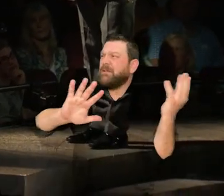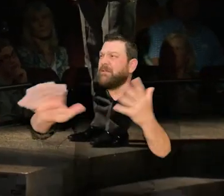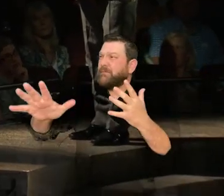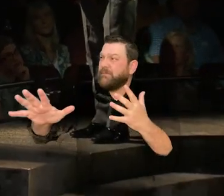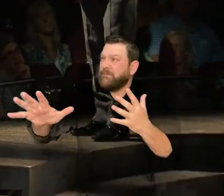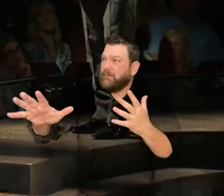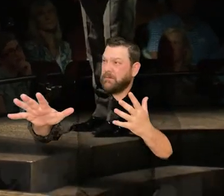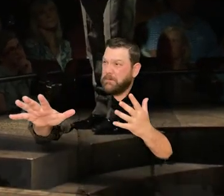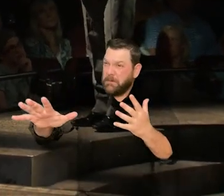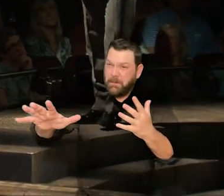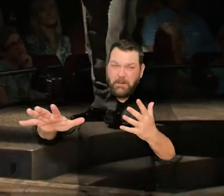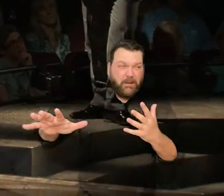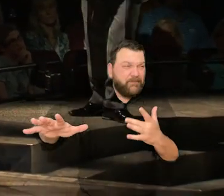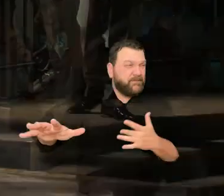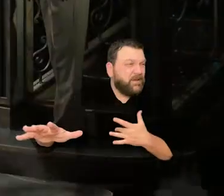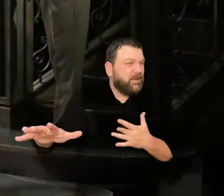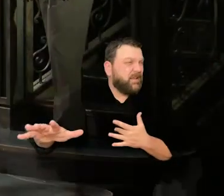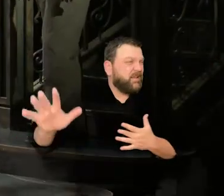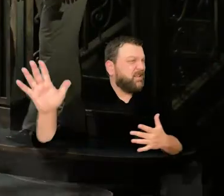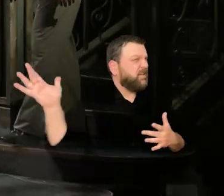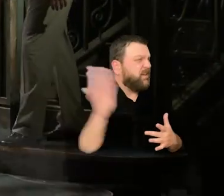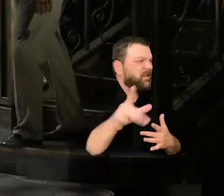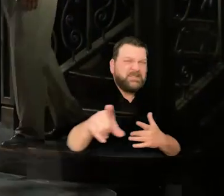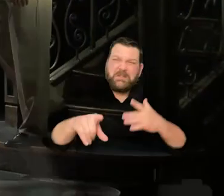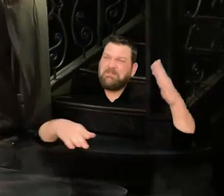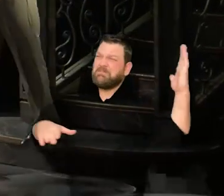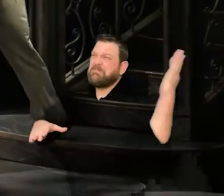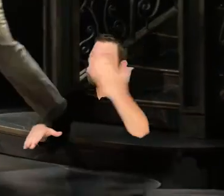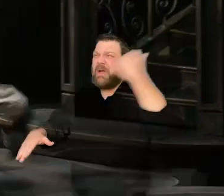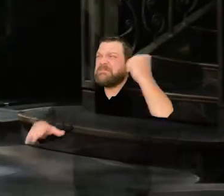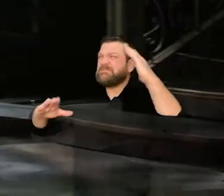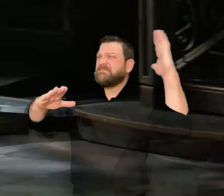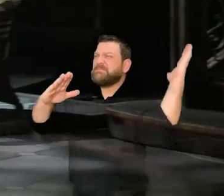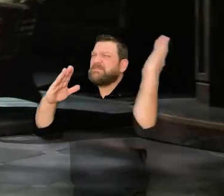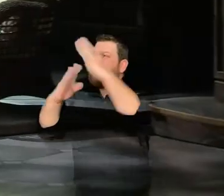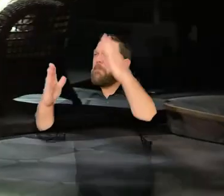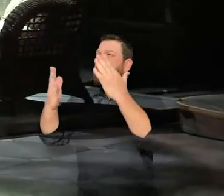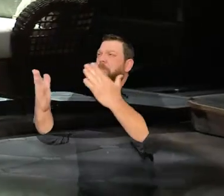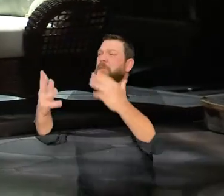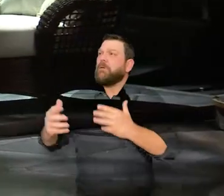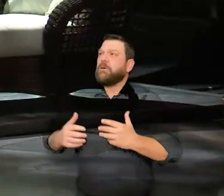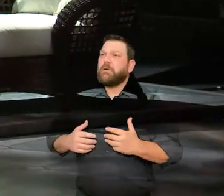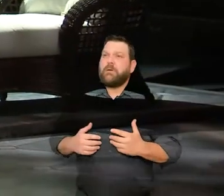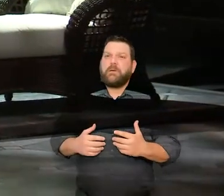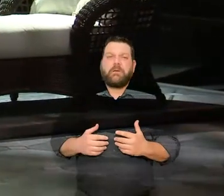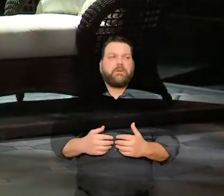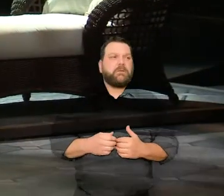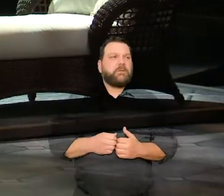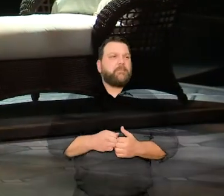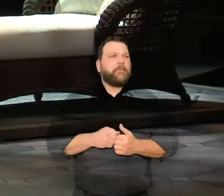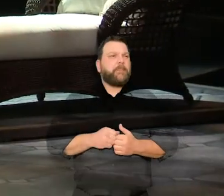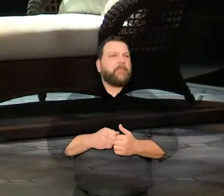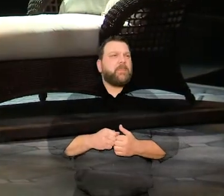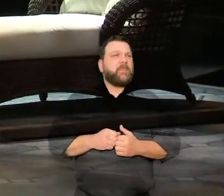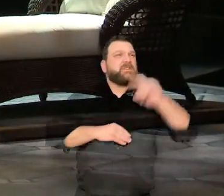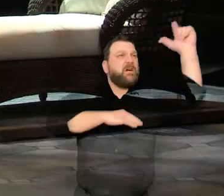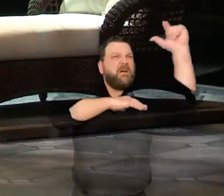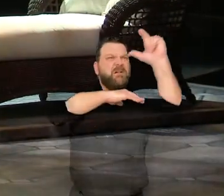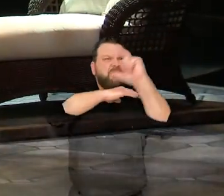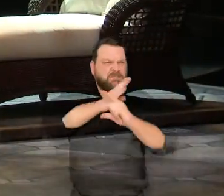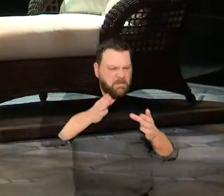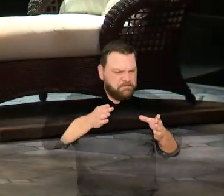of all. Sunset Boulevard, Lethal Boulevard.